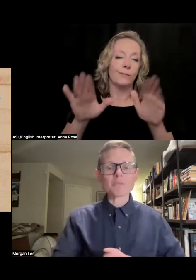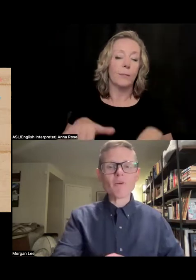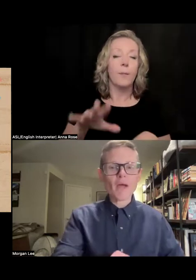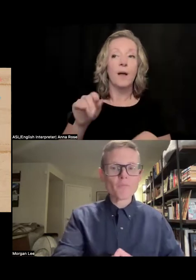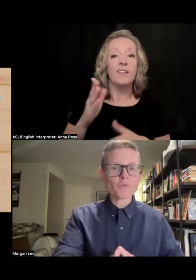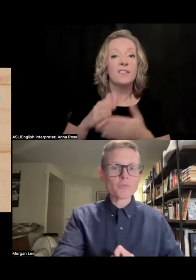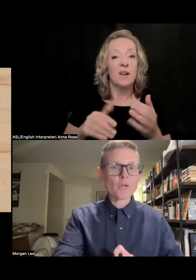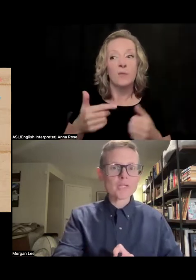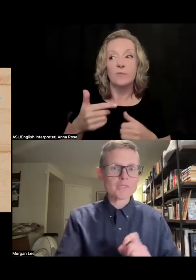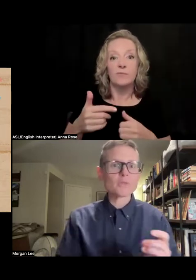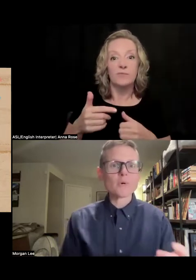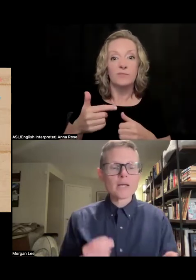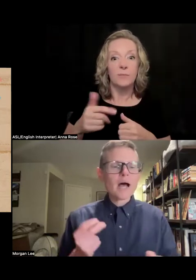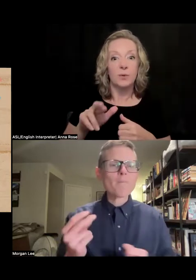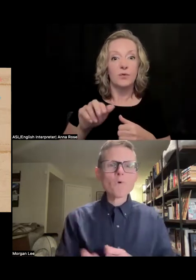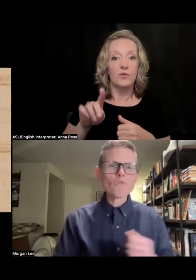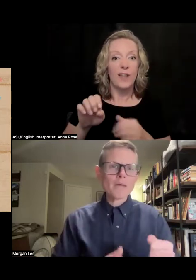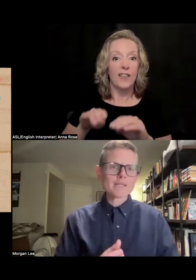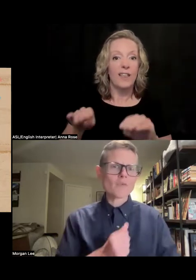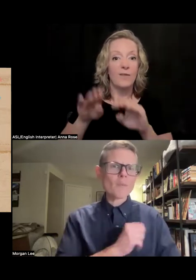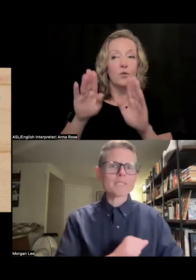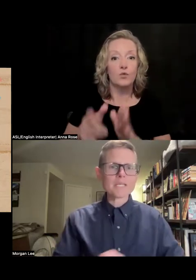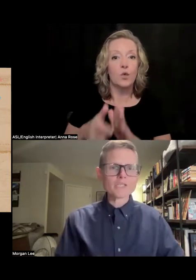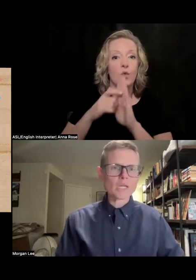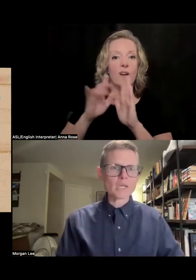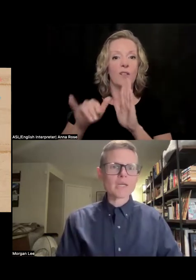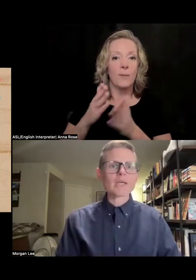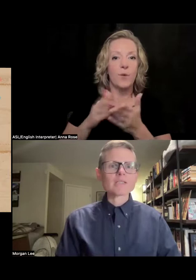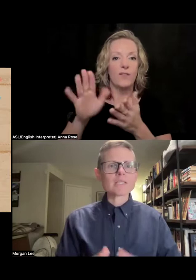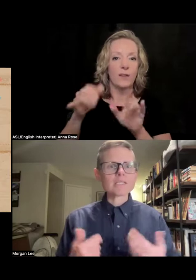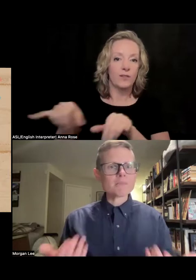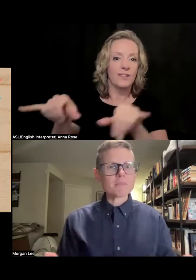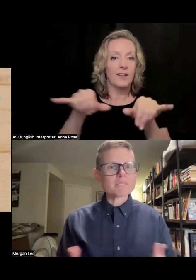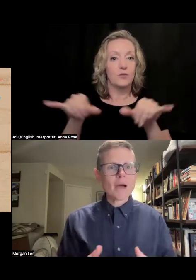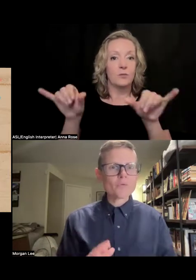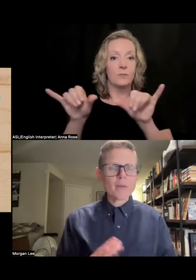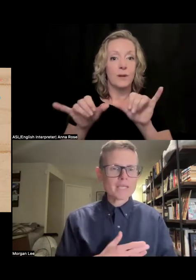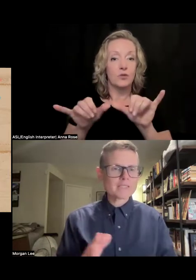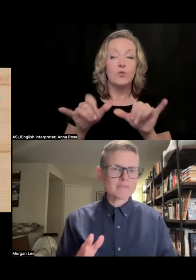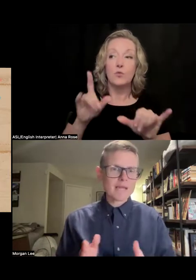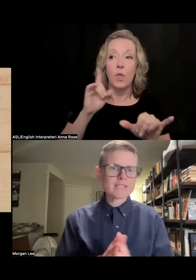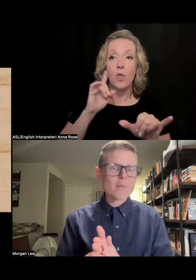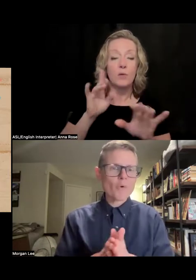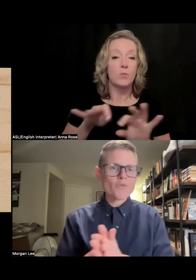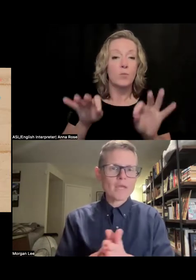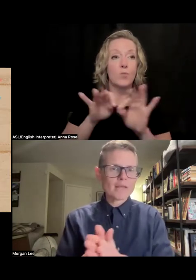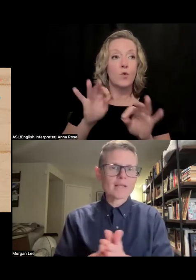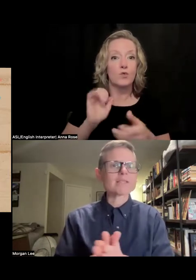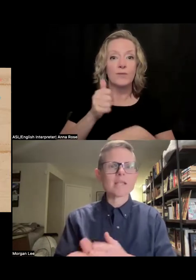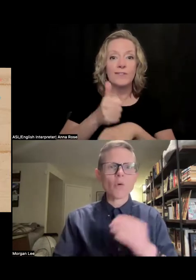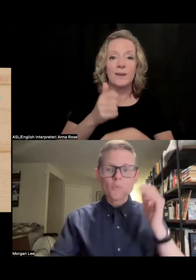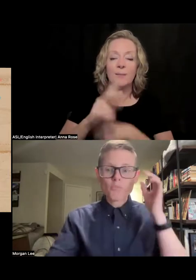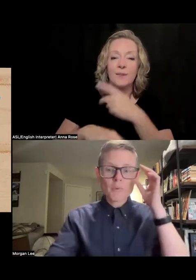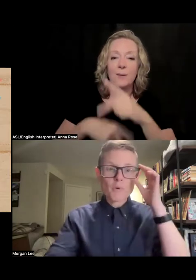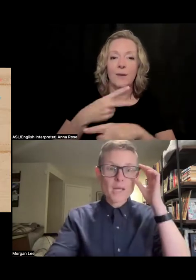found it to be very helpful to put it to a movement, a repetition, since sometimes sound-based, that's not motivating. That